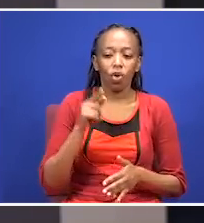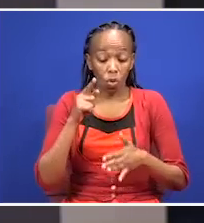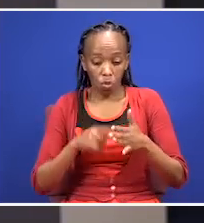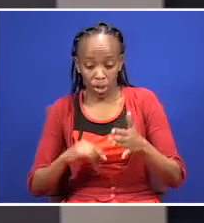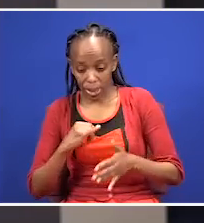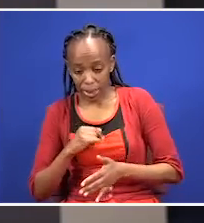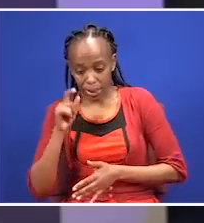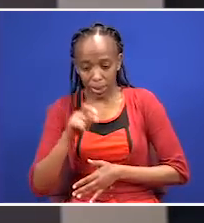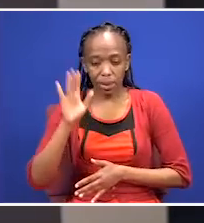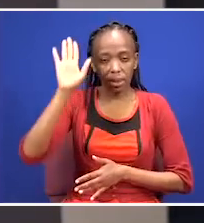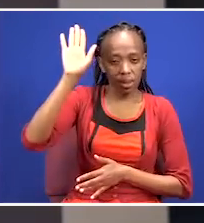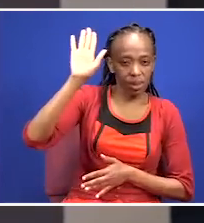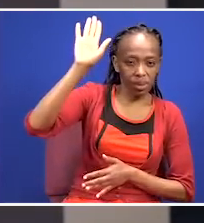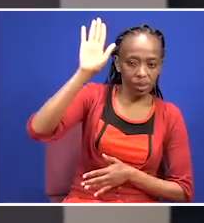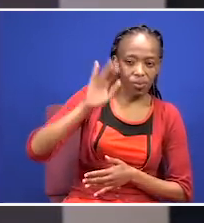anywhere